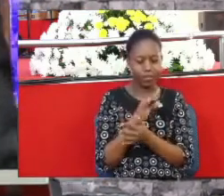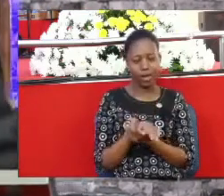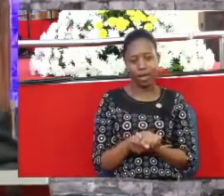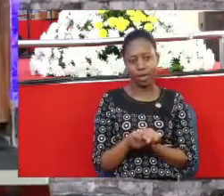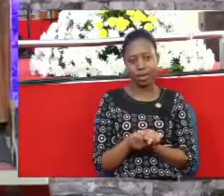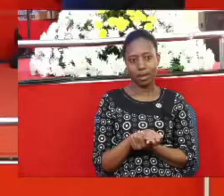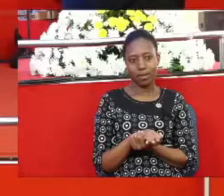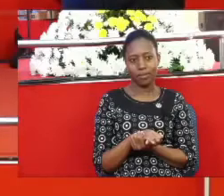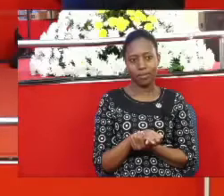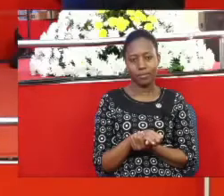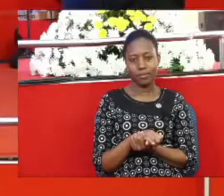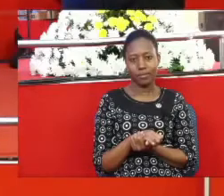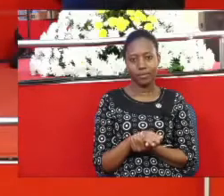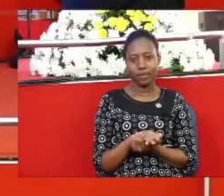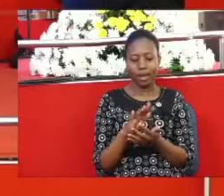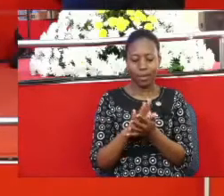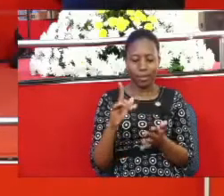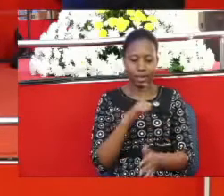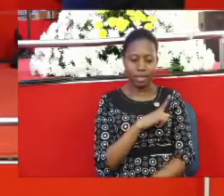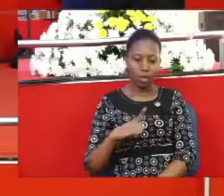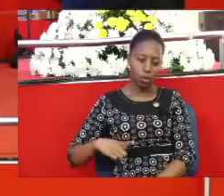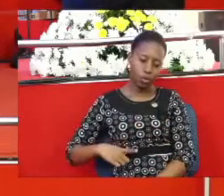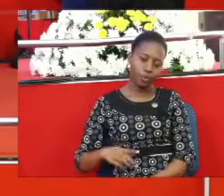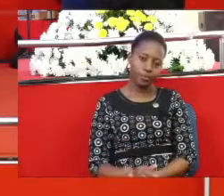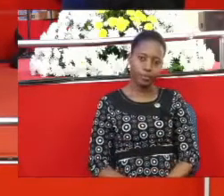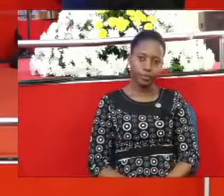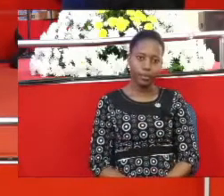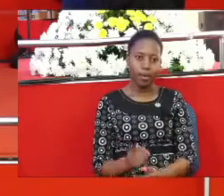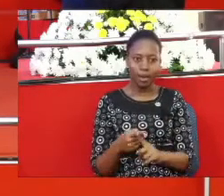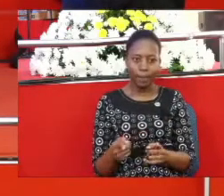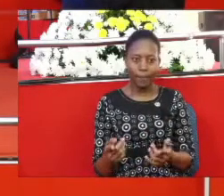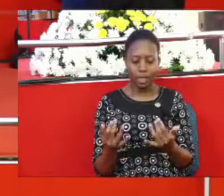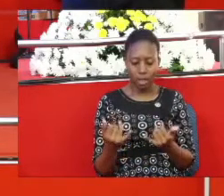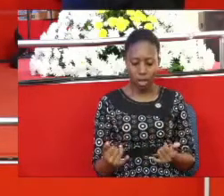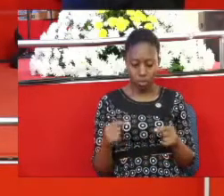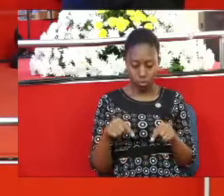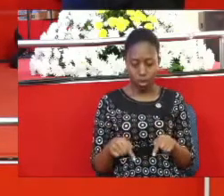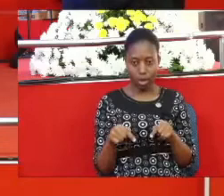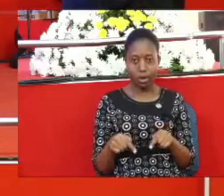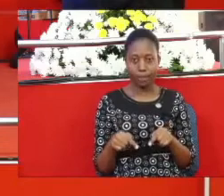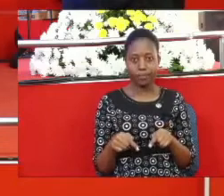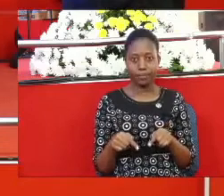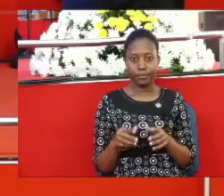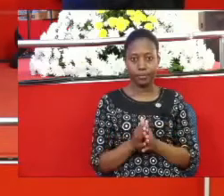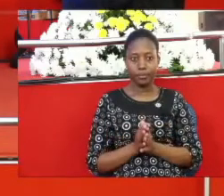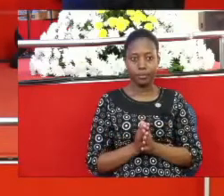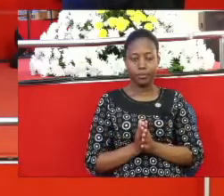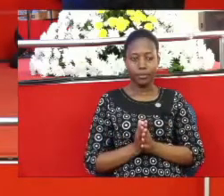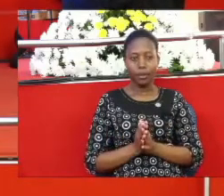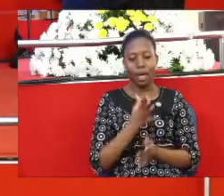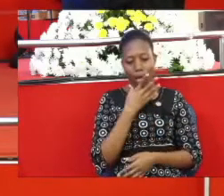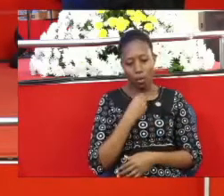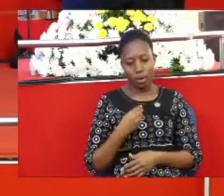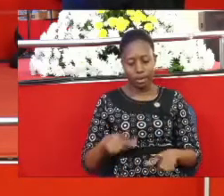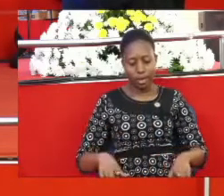Bwana Yesu wasifiwe. But today we want to do something that will, as we leave, my life and your life will